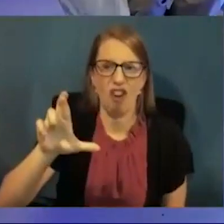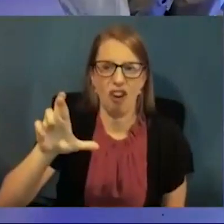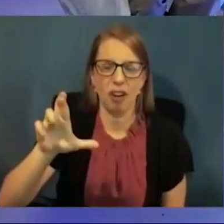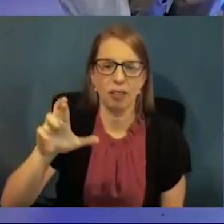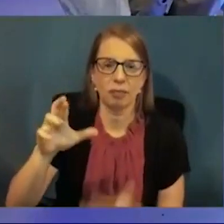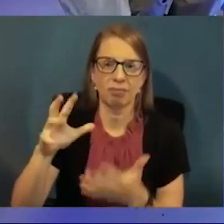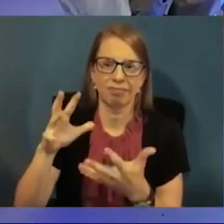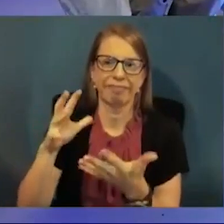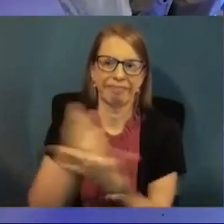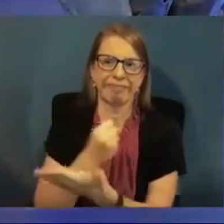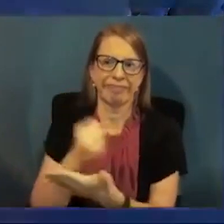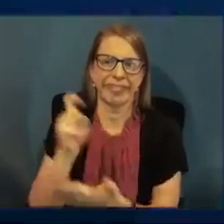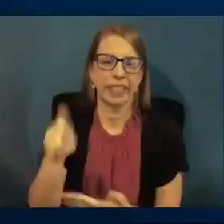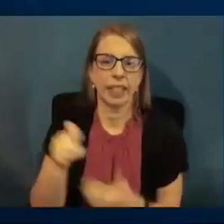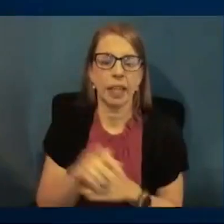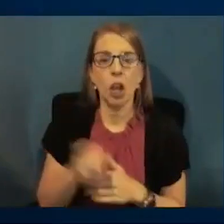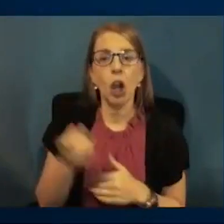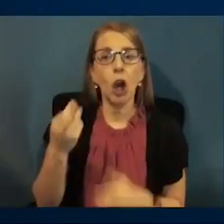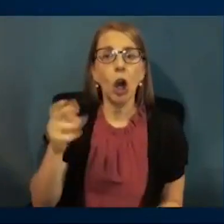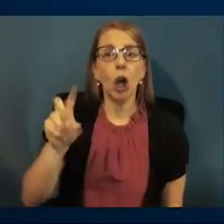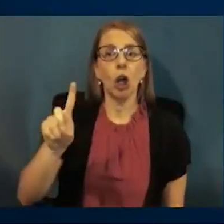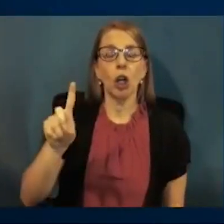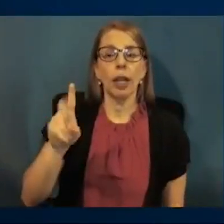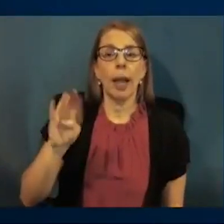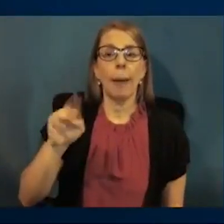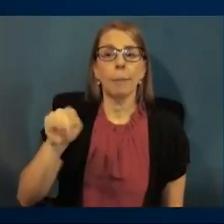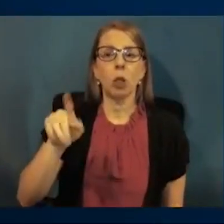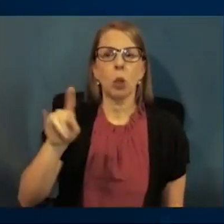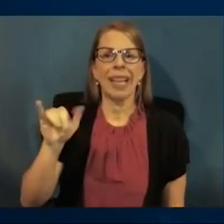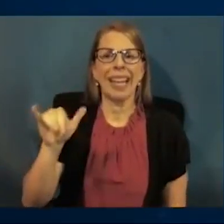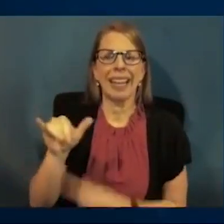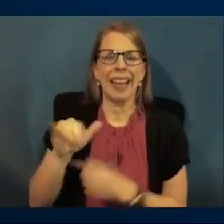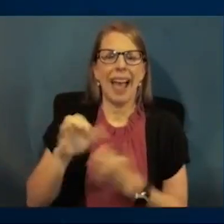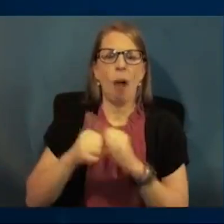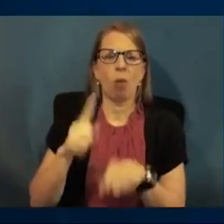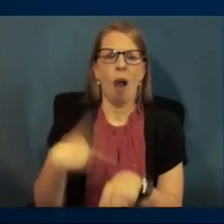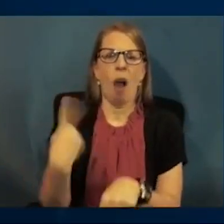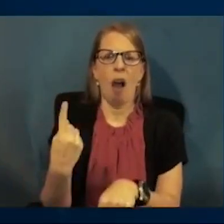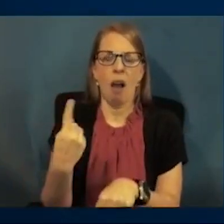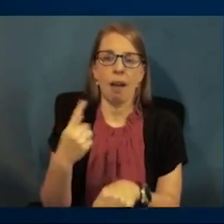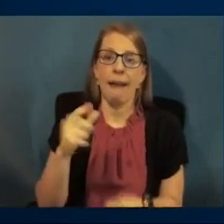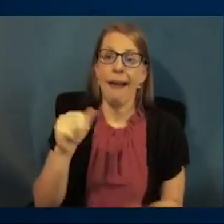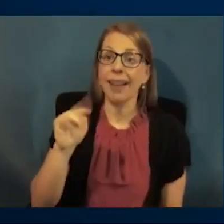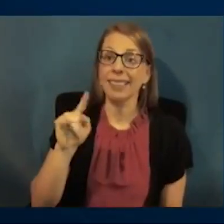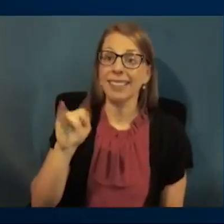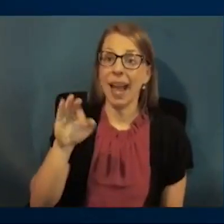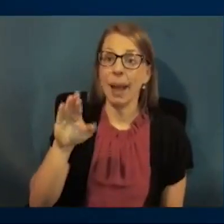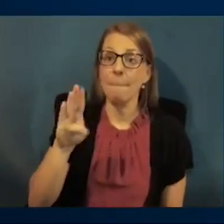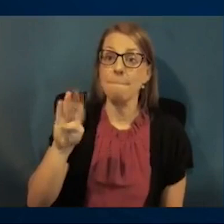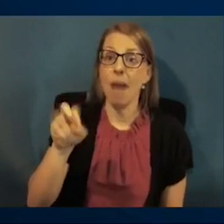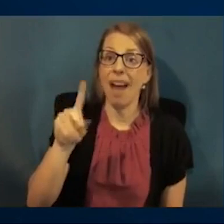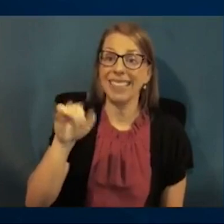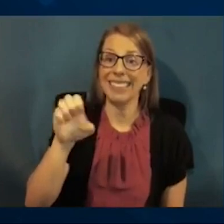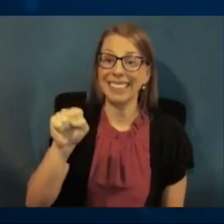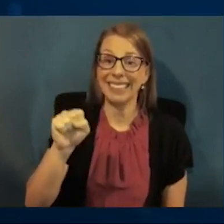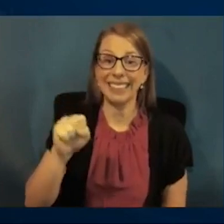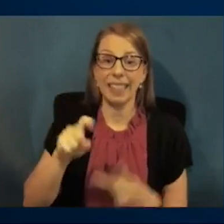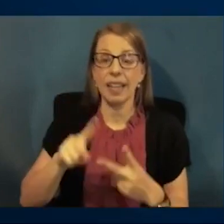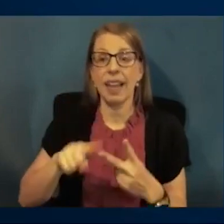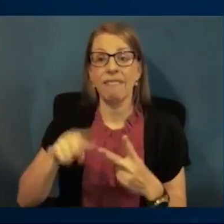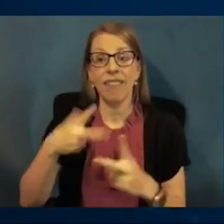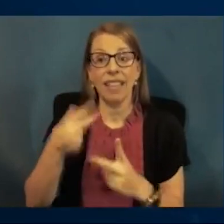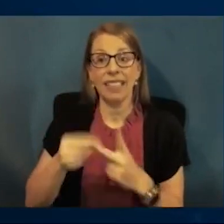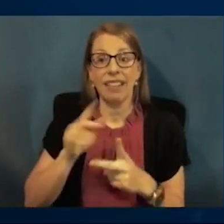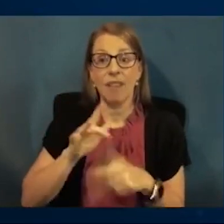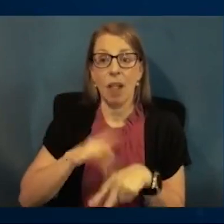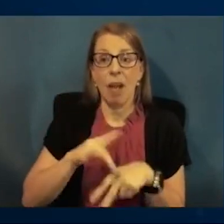long until herd immunity do you think with positive antibodies and now with the vaccine available? herd immunity? Oh, Is this I happening? don't know.